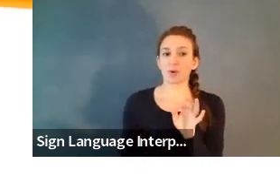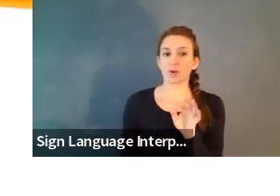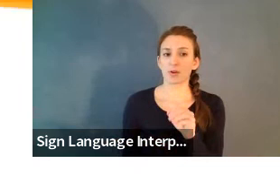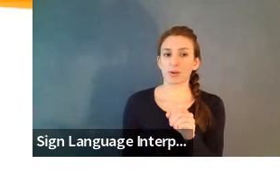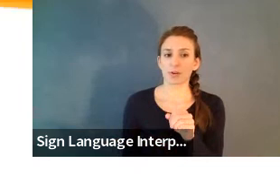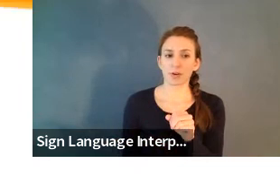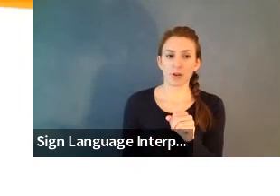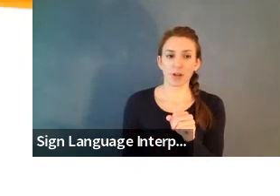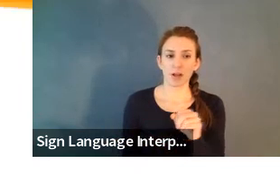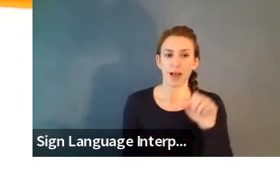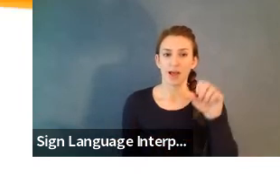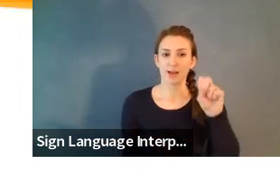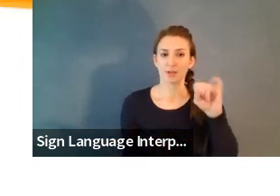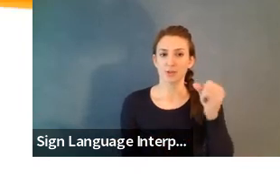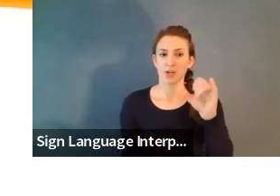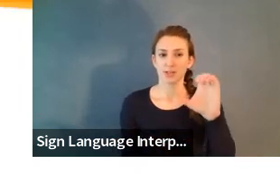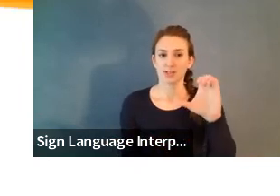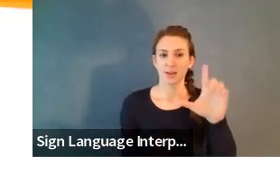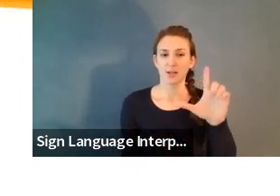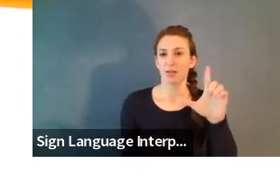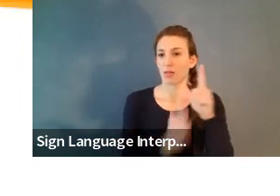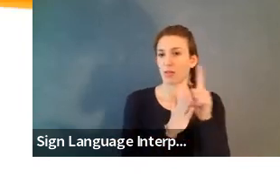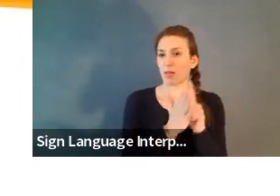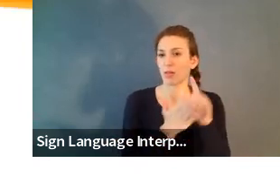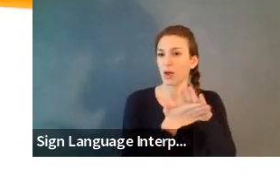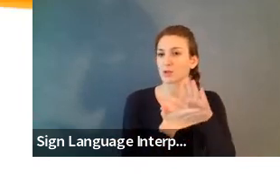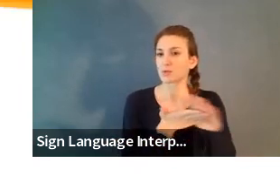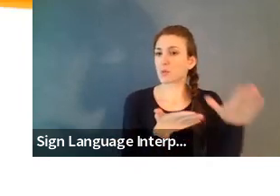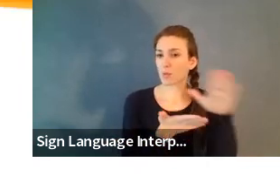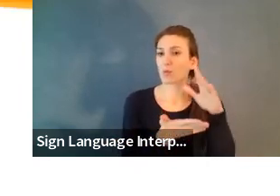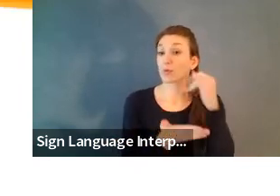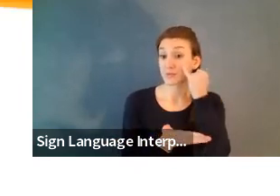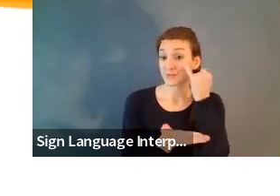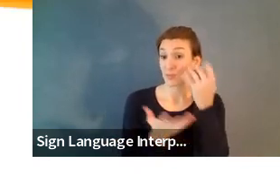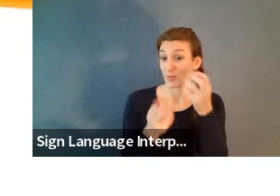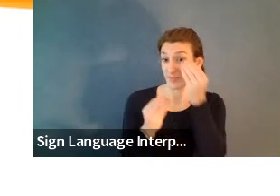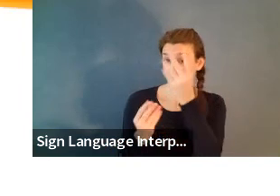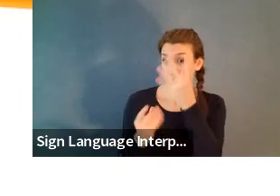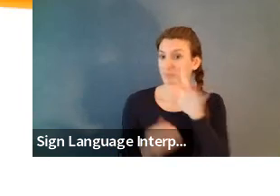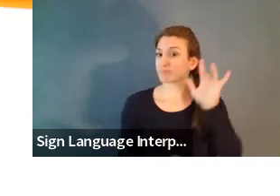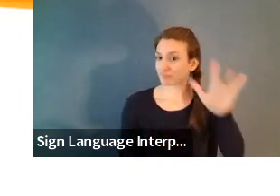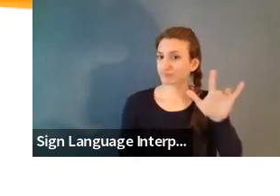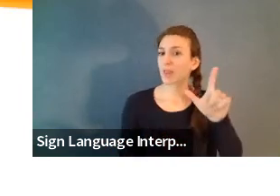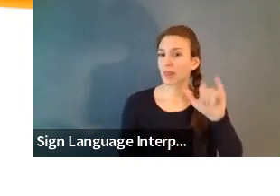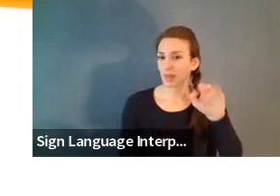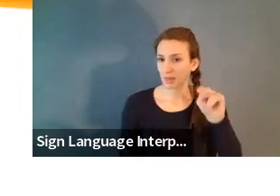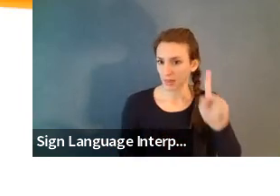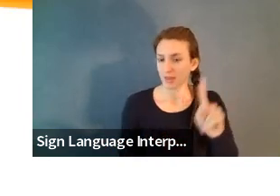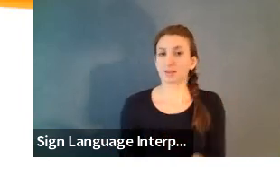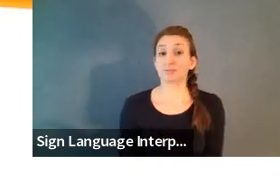want information about that, please click there as well. If you have any questions, this is all of our contact